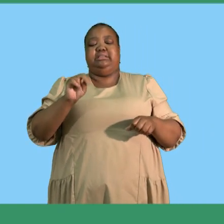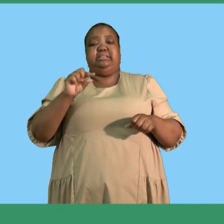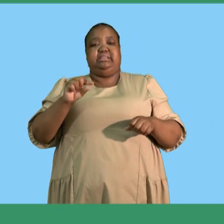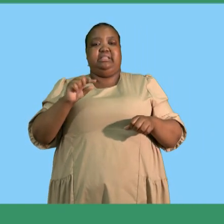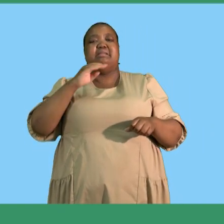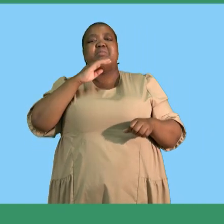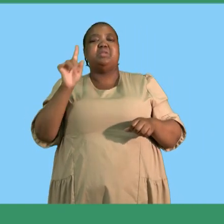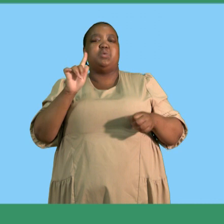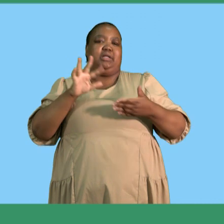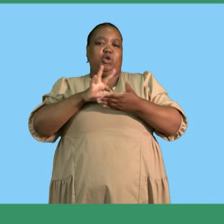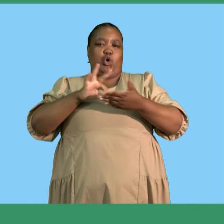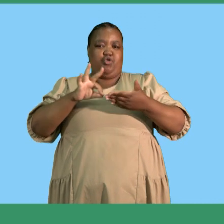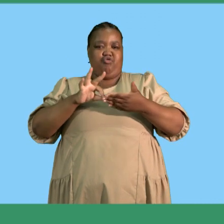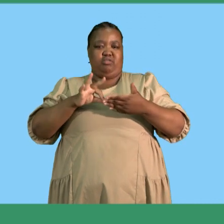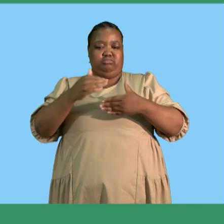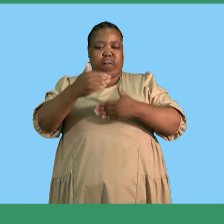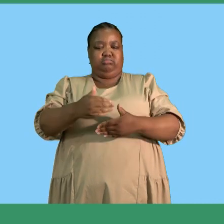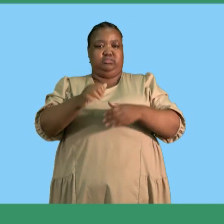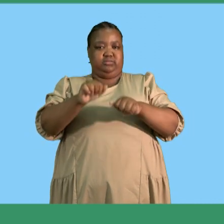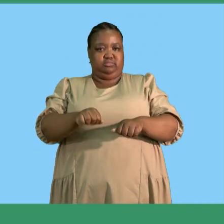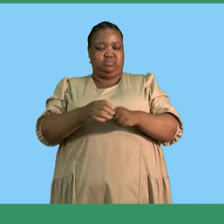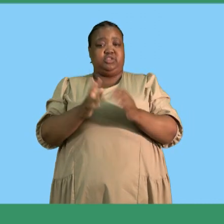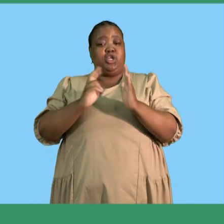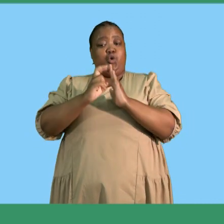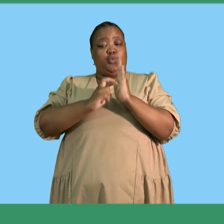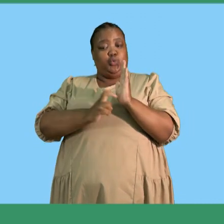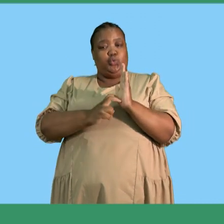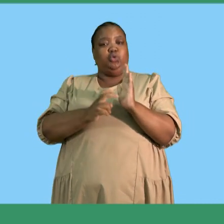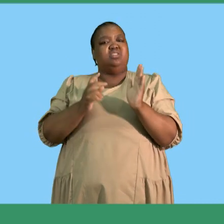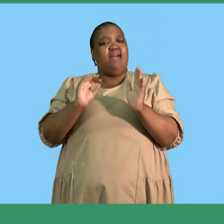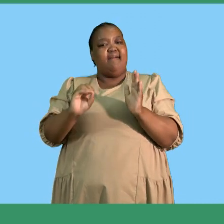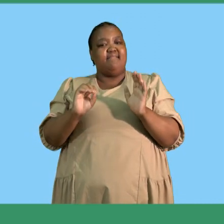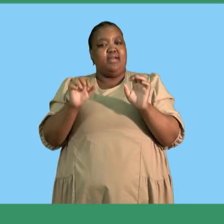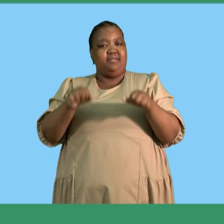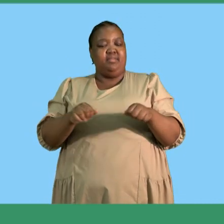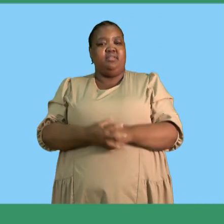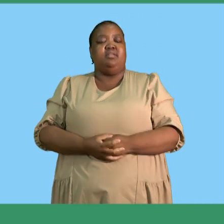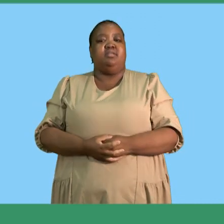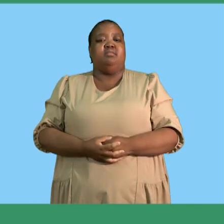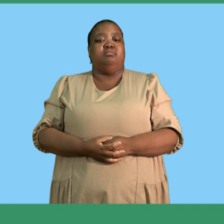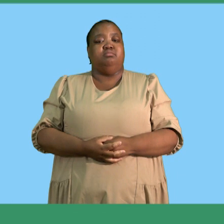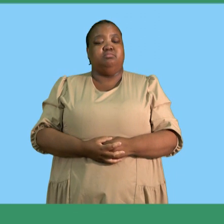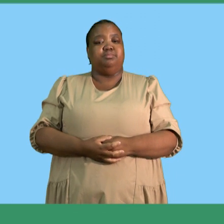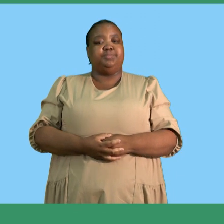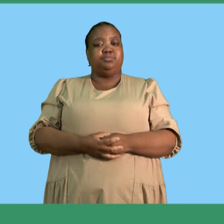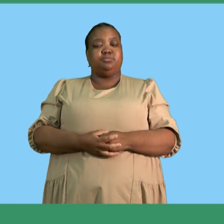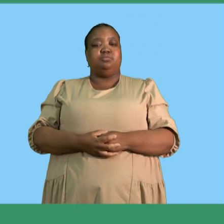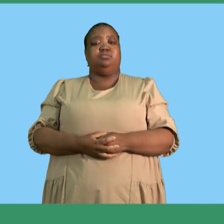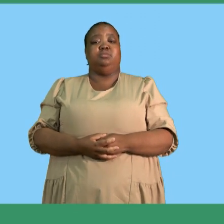contract, and also it has the terms as to how you are going to